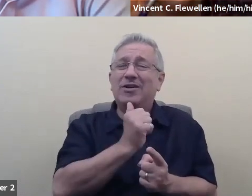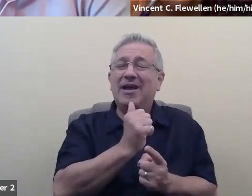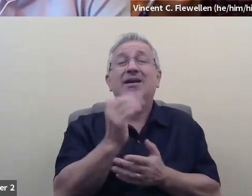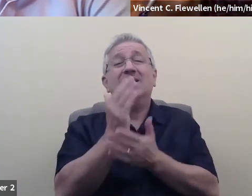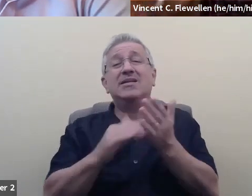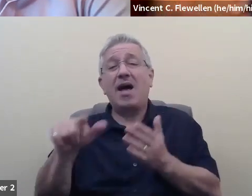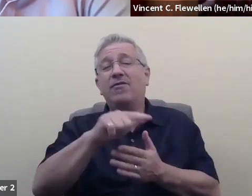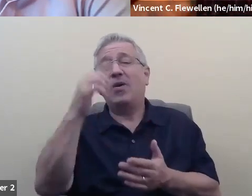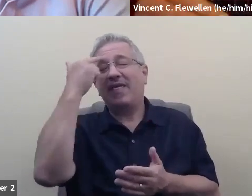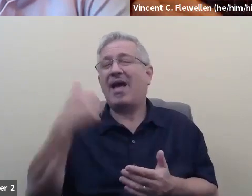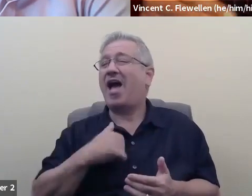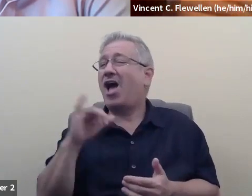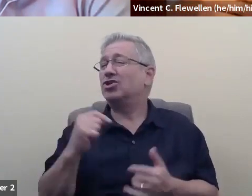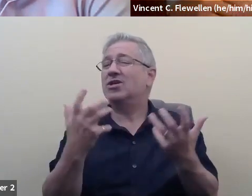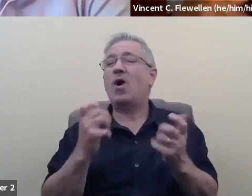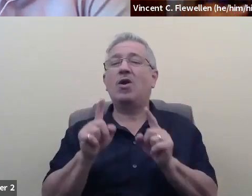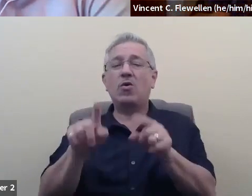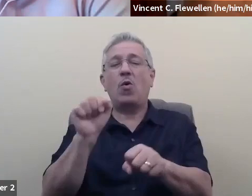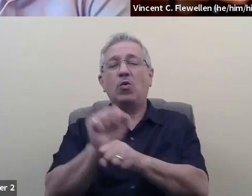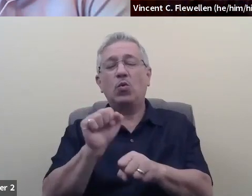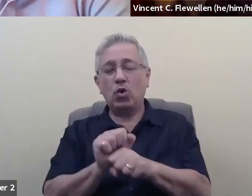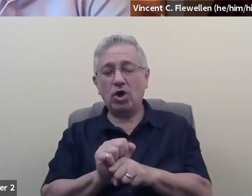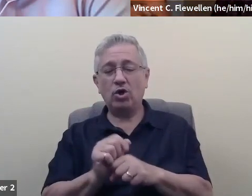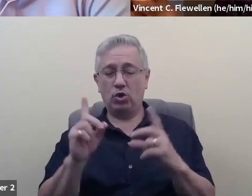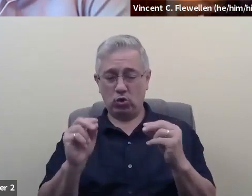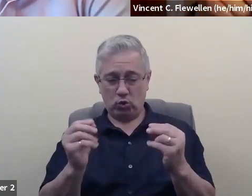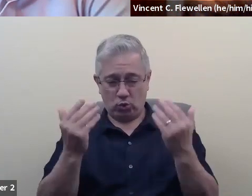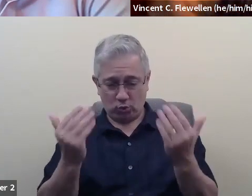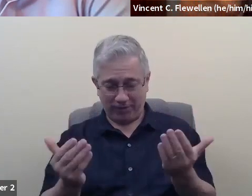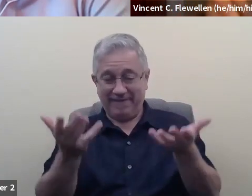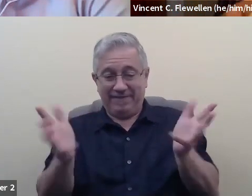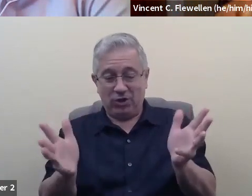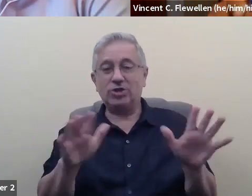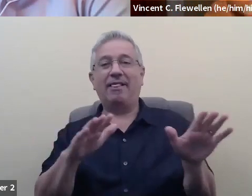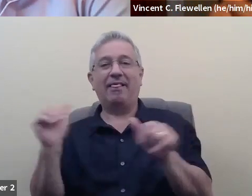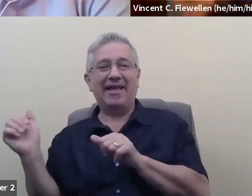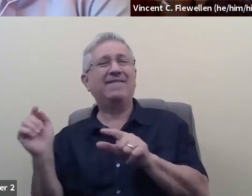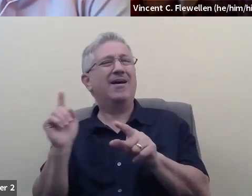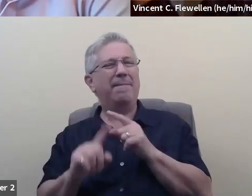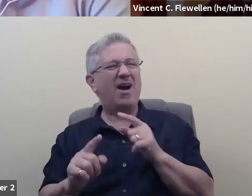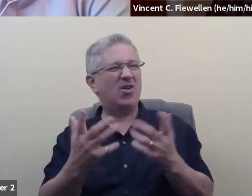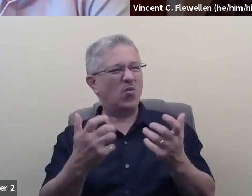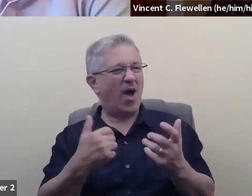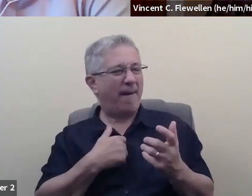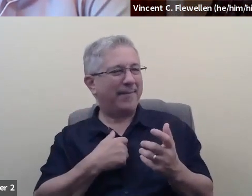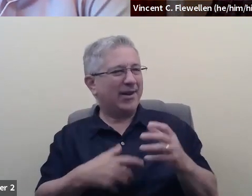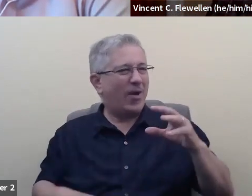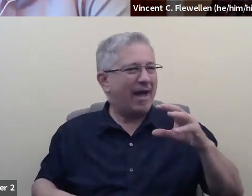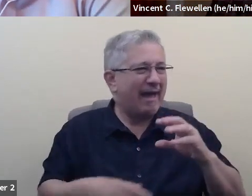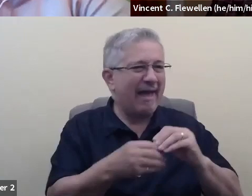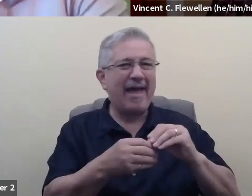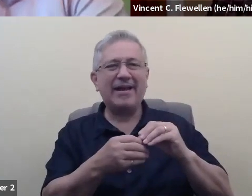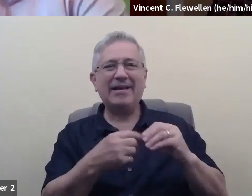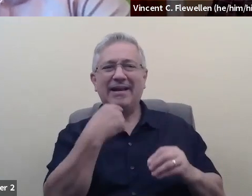right? There are other times in which I may want to come to work, tell a story, and be a part of a solution and helping to solve